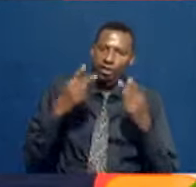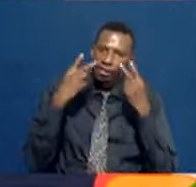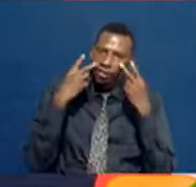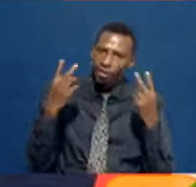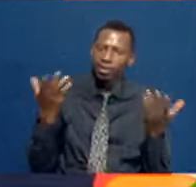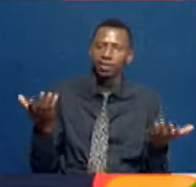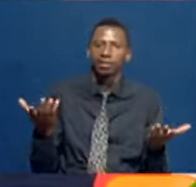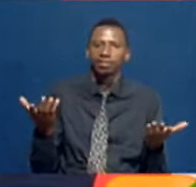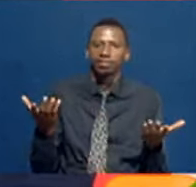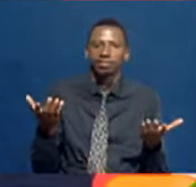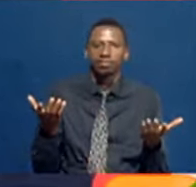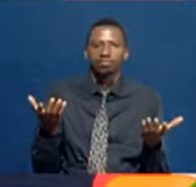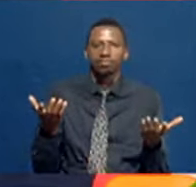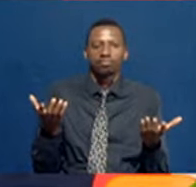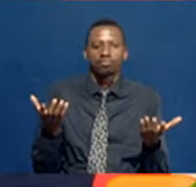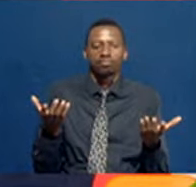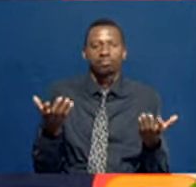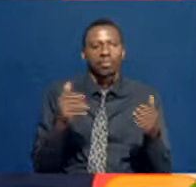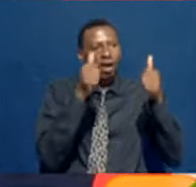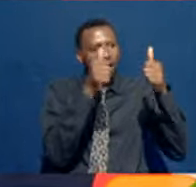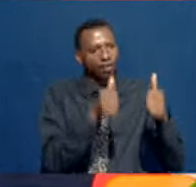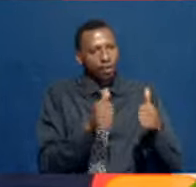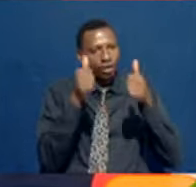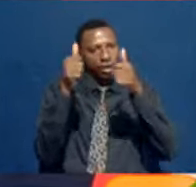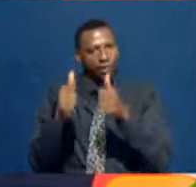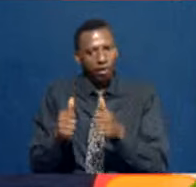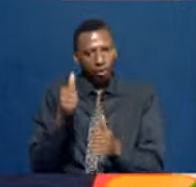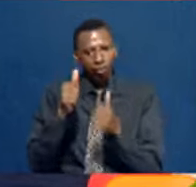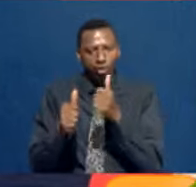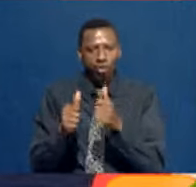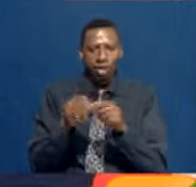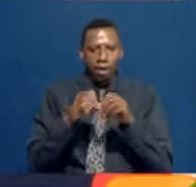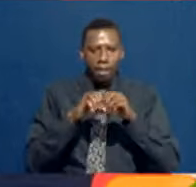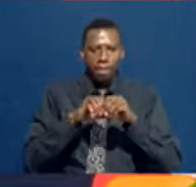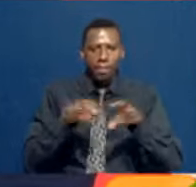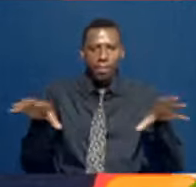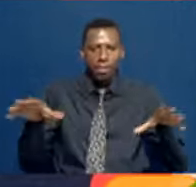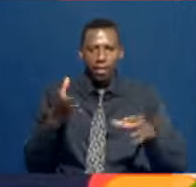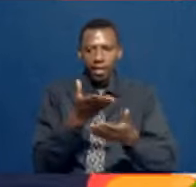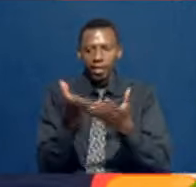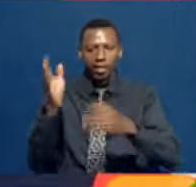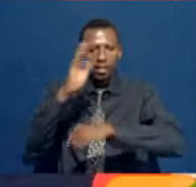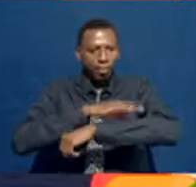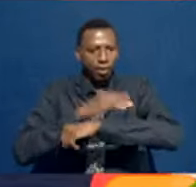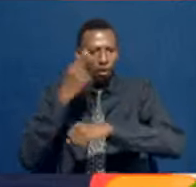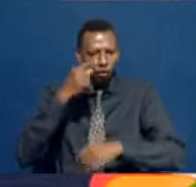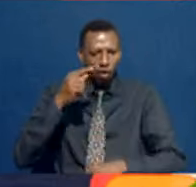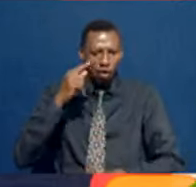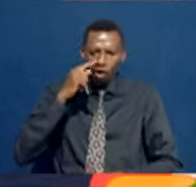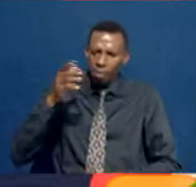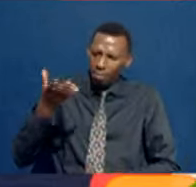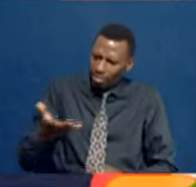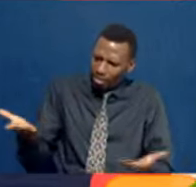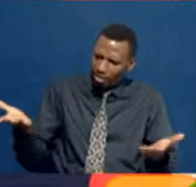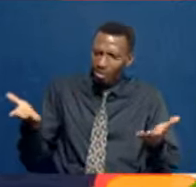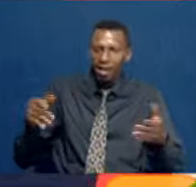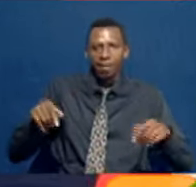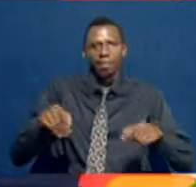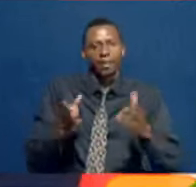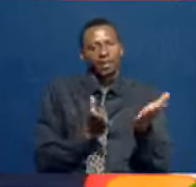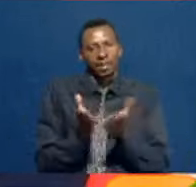that commercials that are being flight on these platforms are for local products and services?